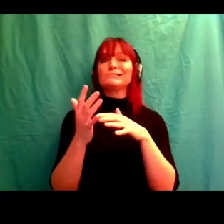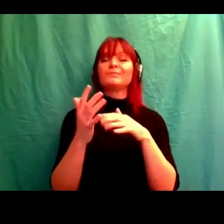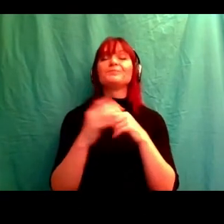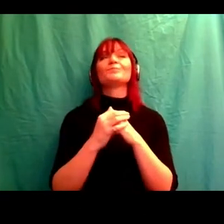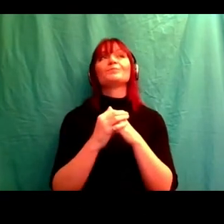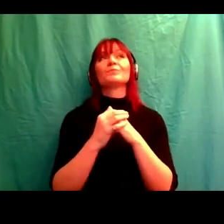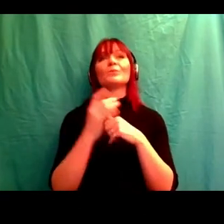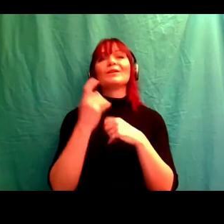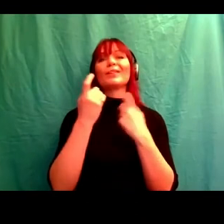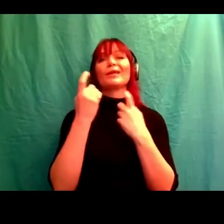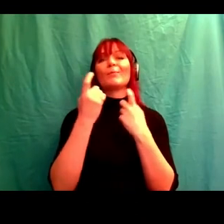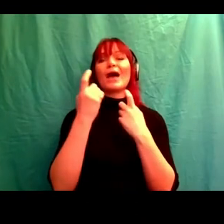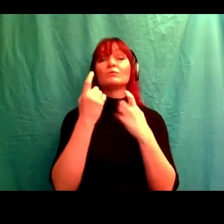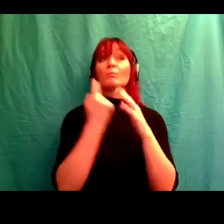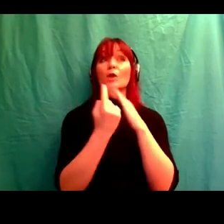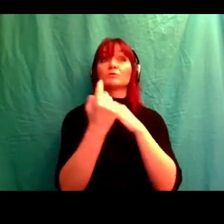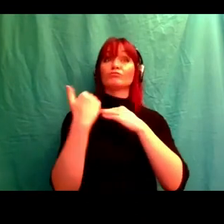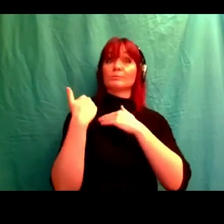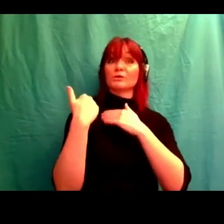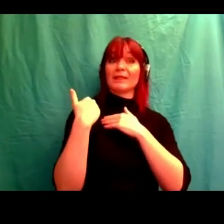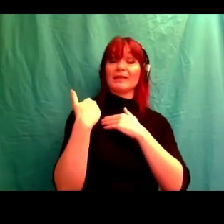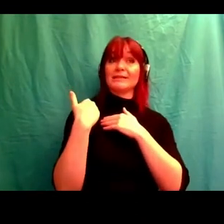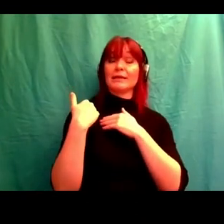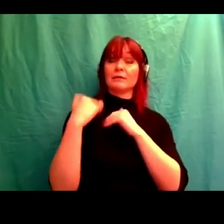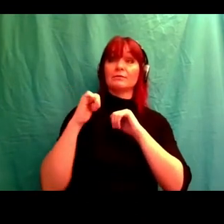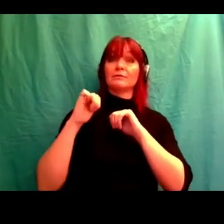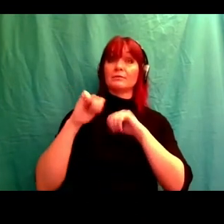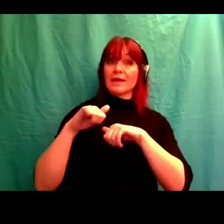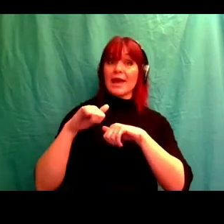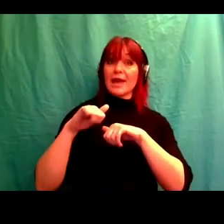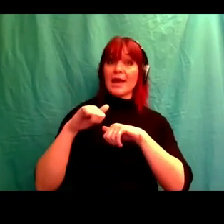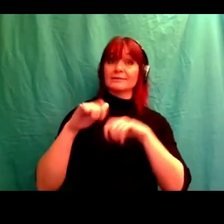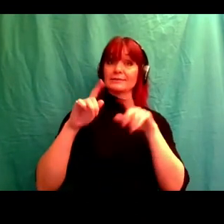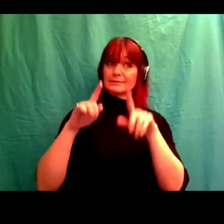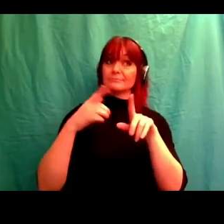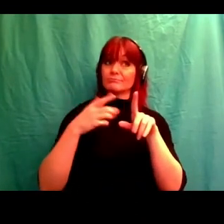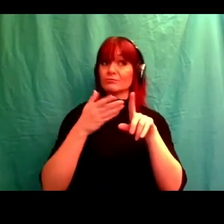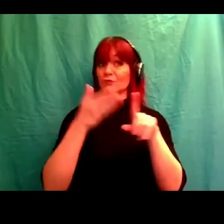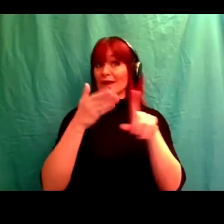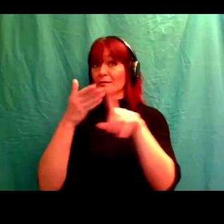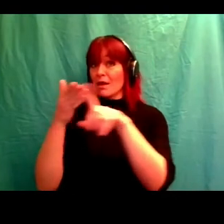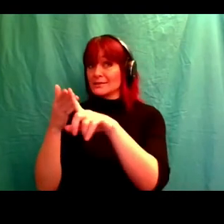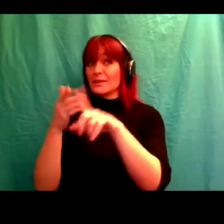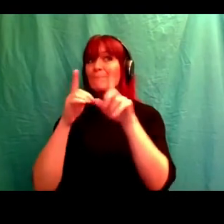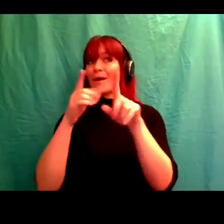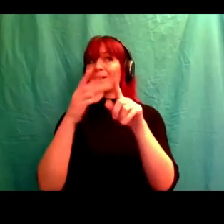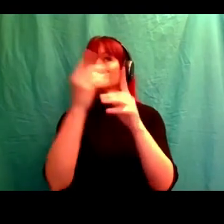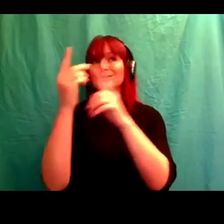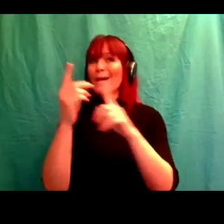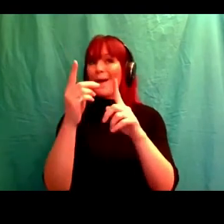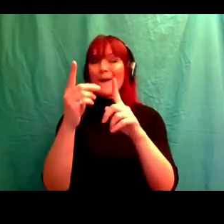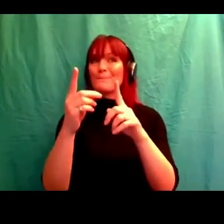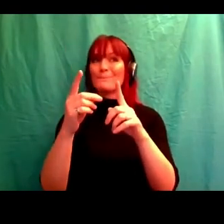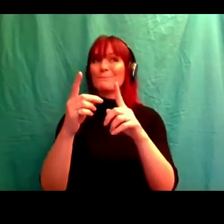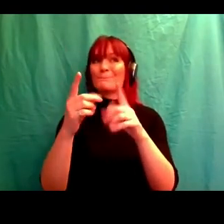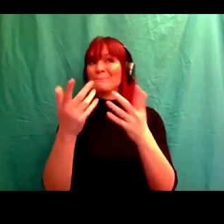of personal responsibility or individuals being proactive, recognising the wider context and the wider environment in which people